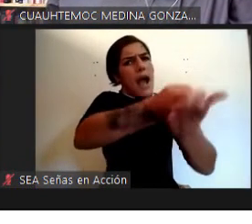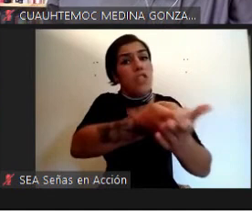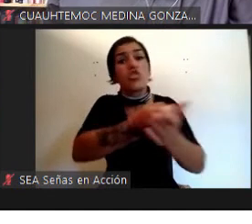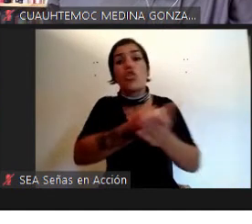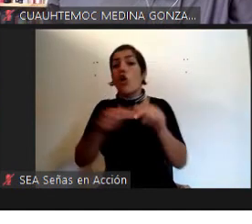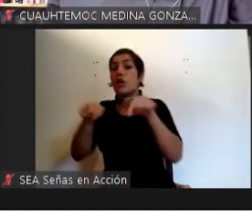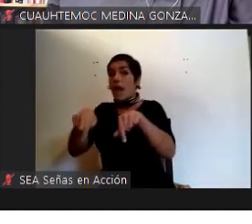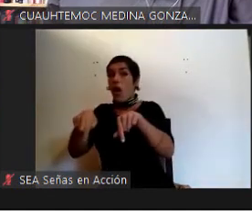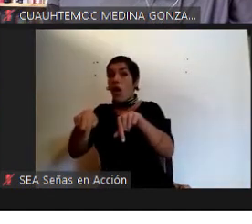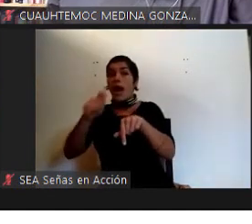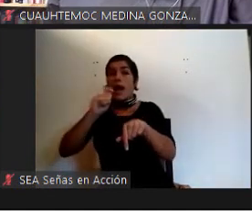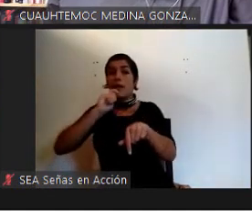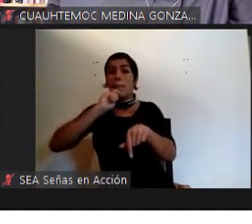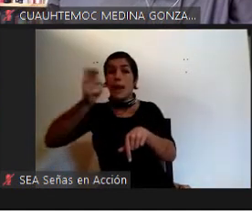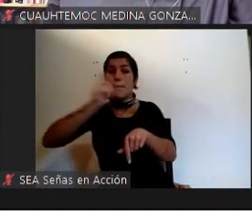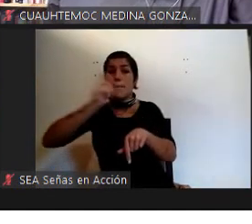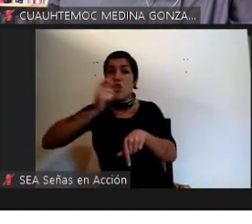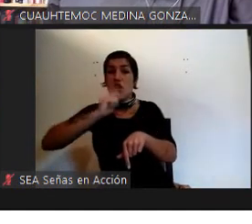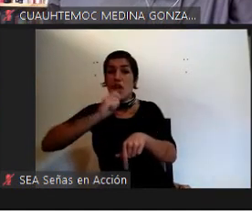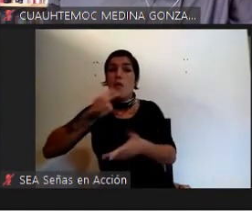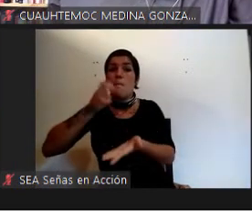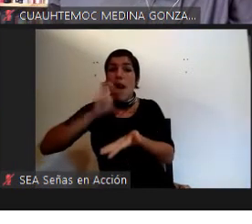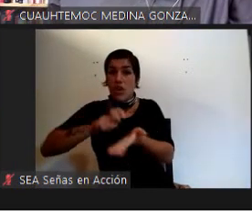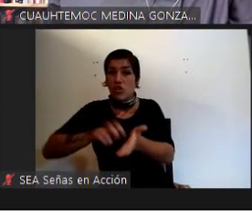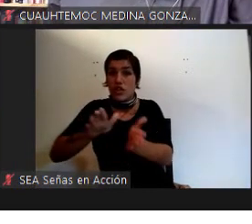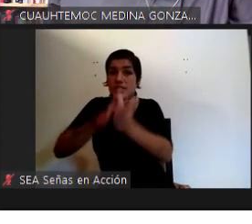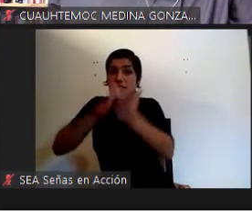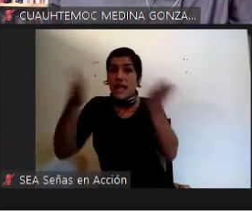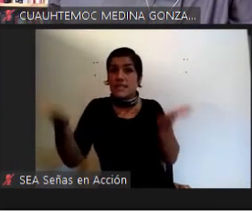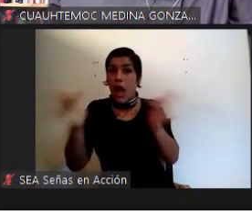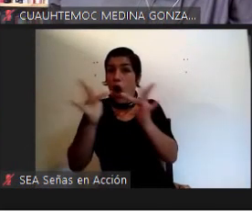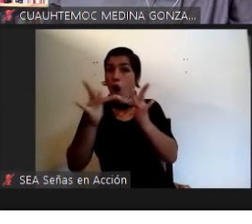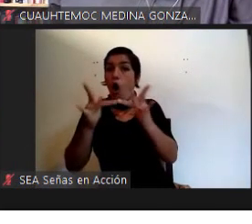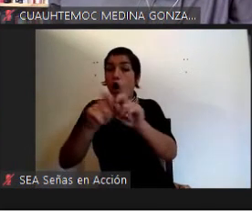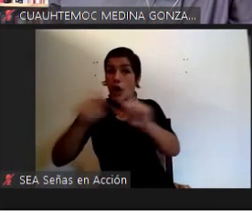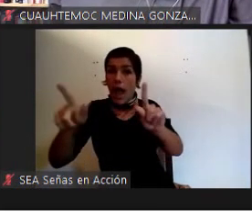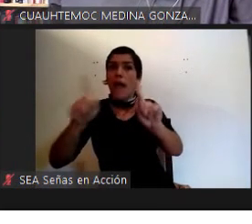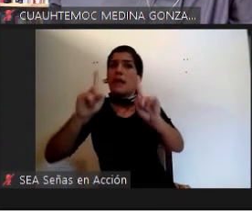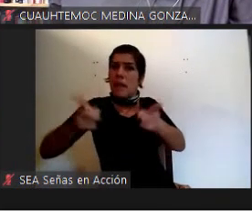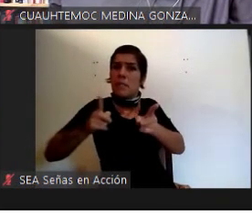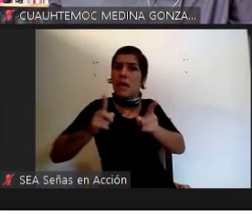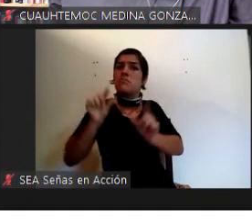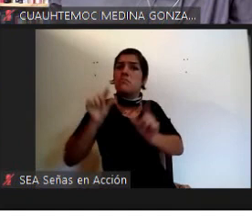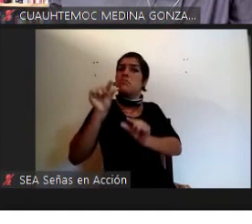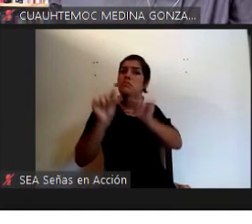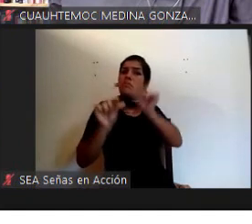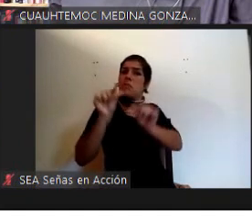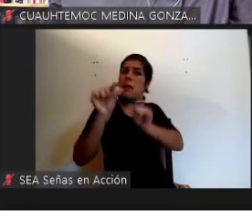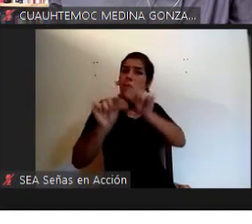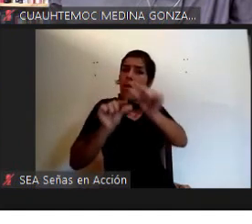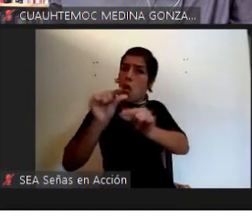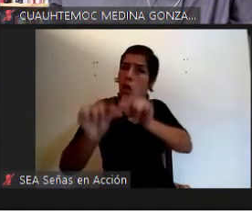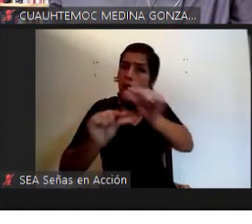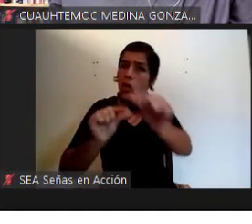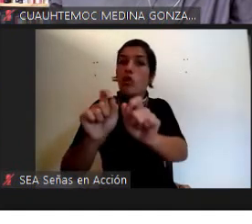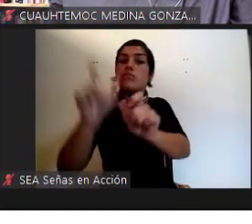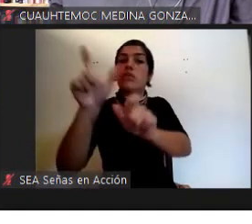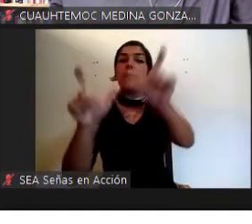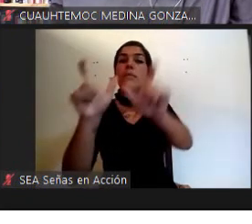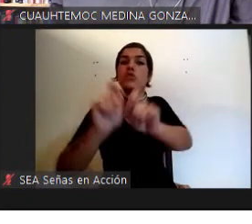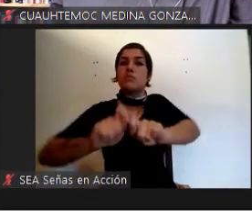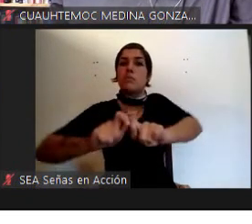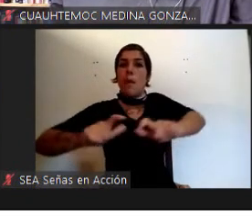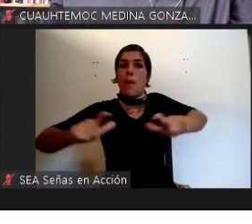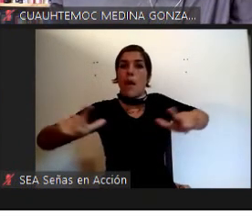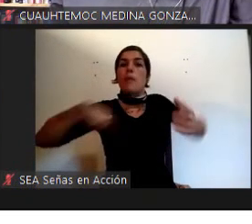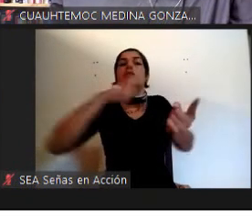a global movement that moves ahead. As Cuauhtémoc was saying, supporting the media brings